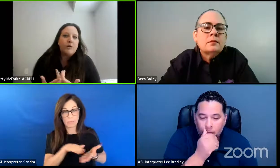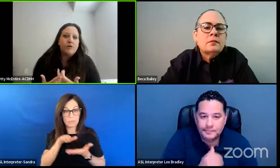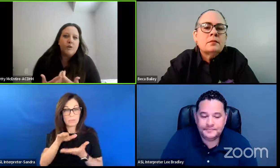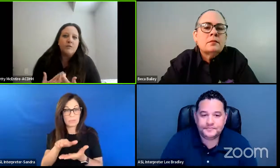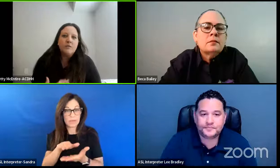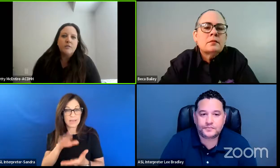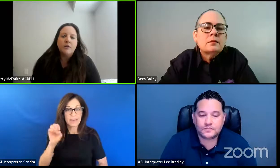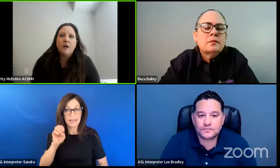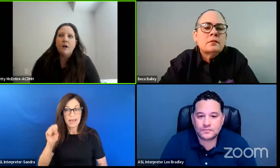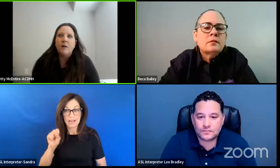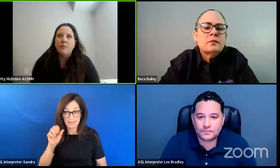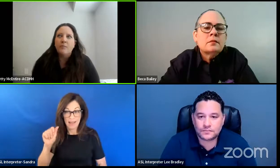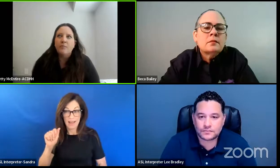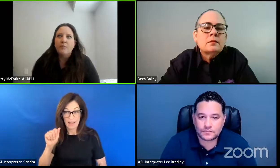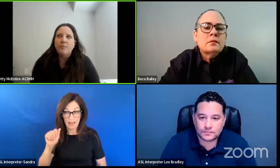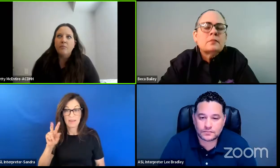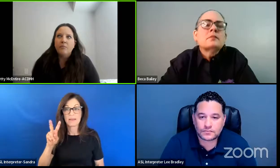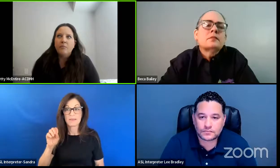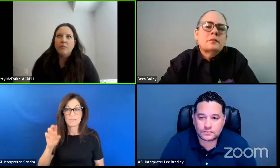ESA vouchers,